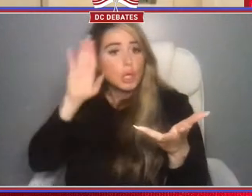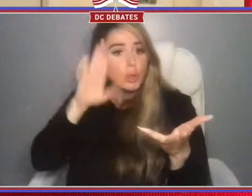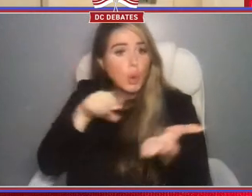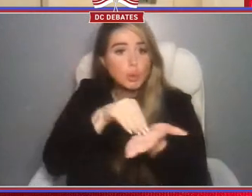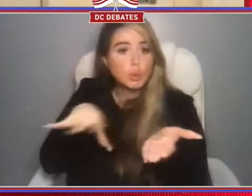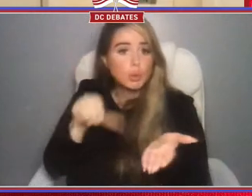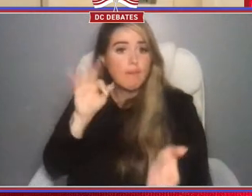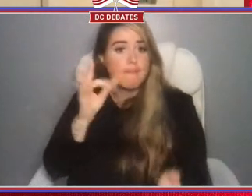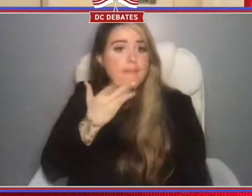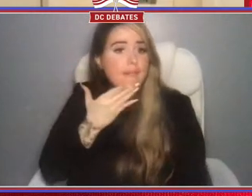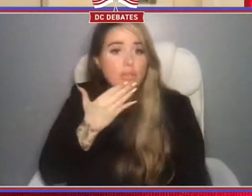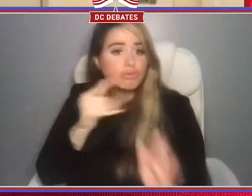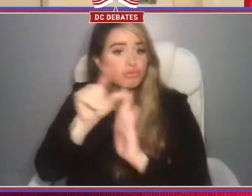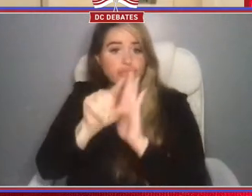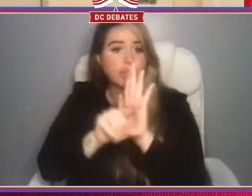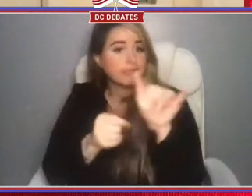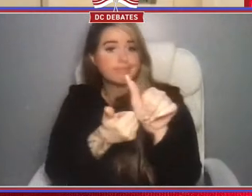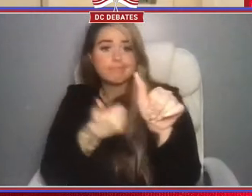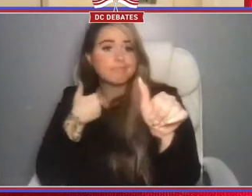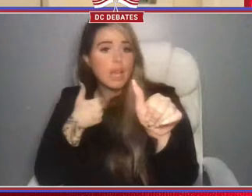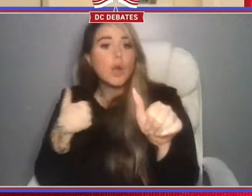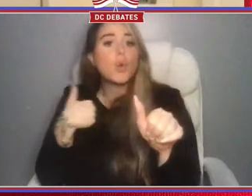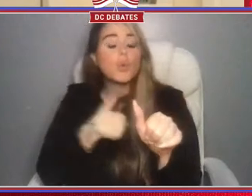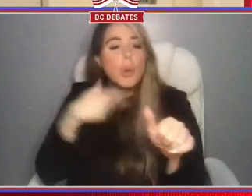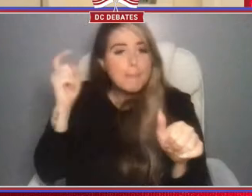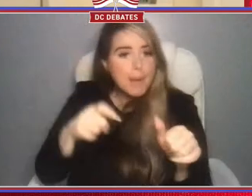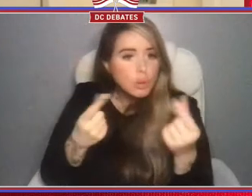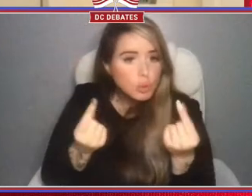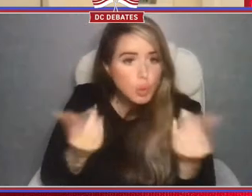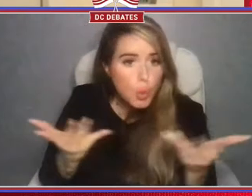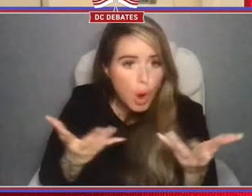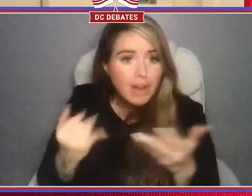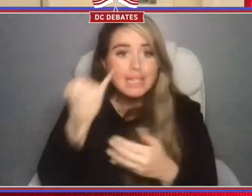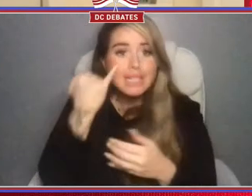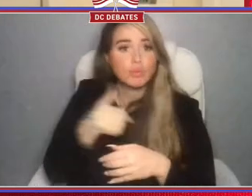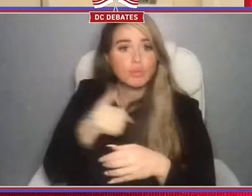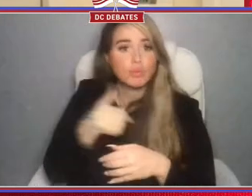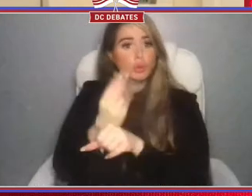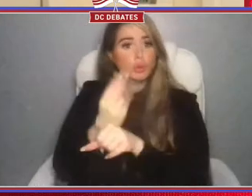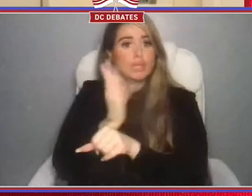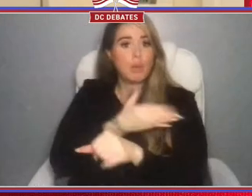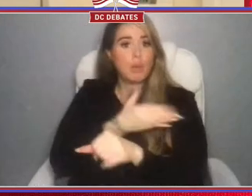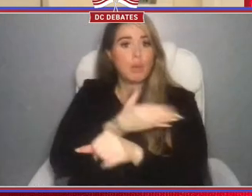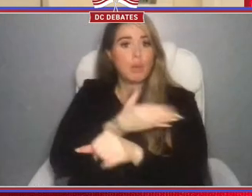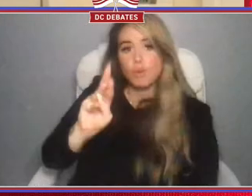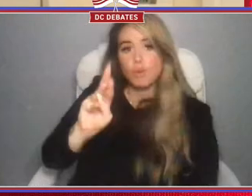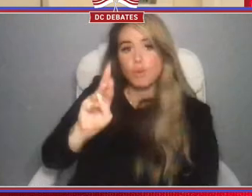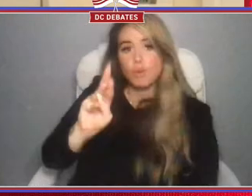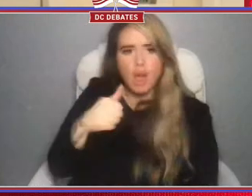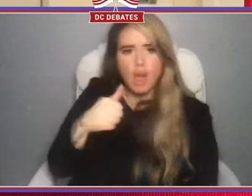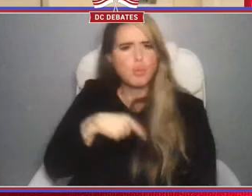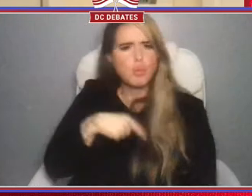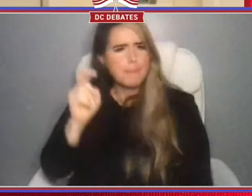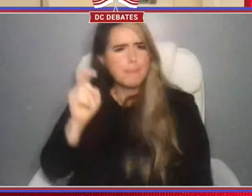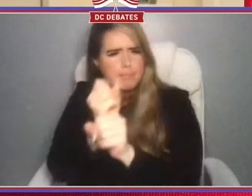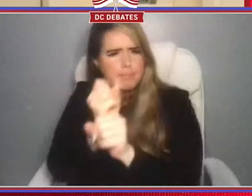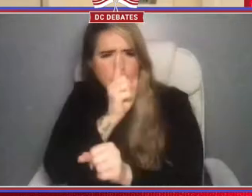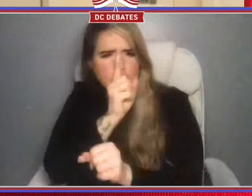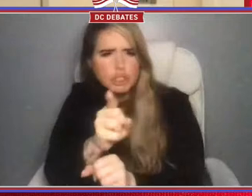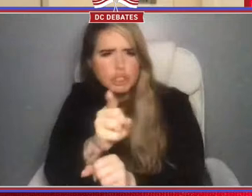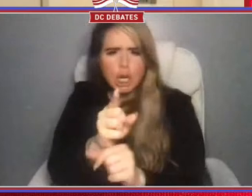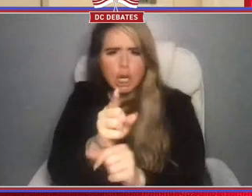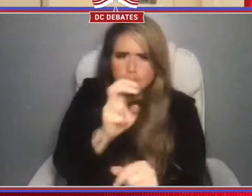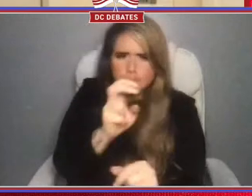grade. We must, when we're using the per pupil formula, we must sharpen our pen to ensure that those schools